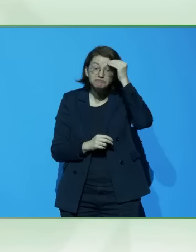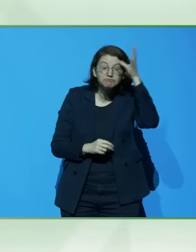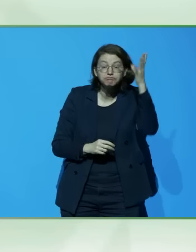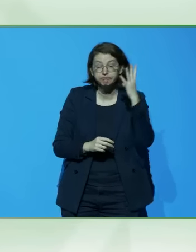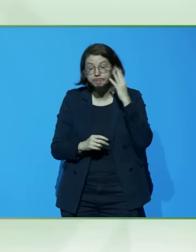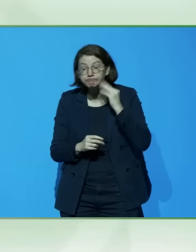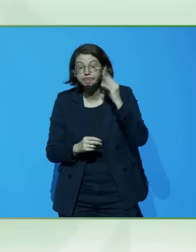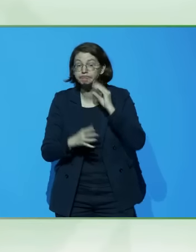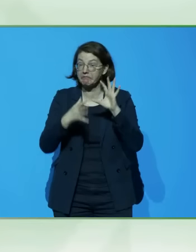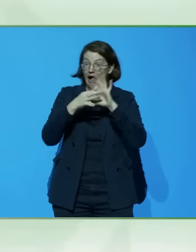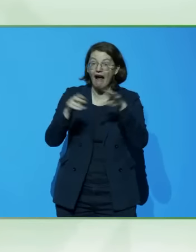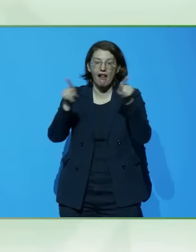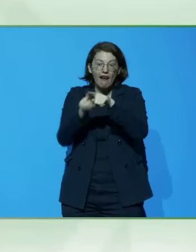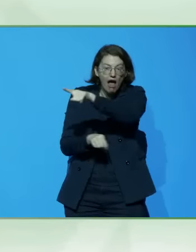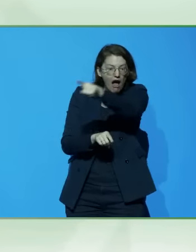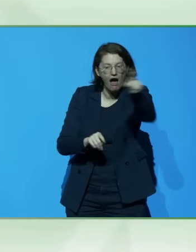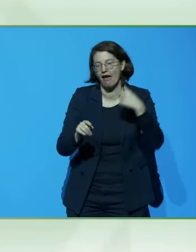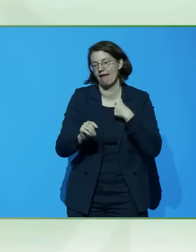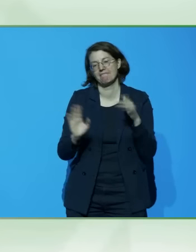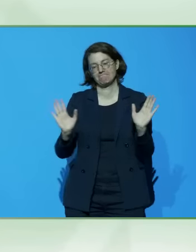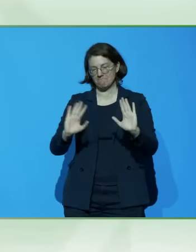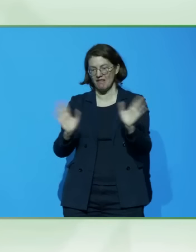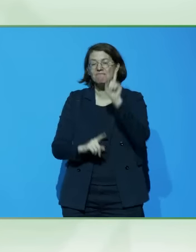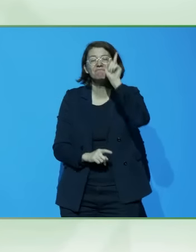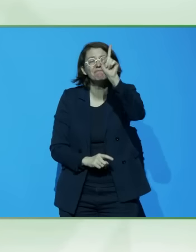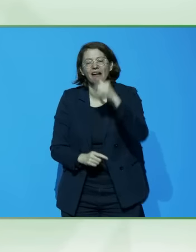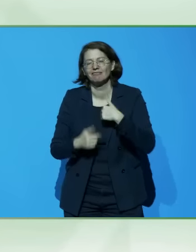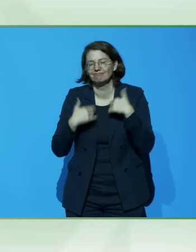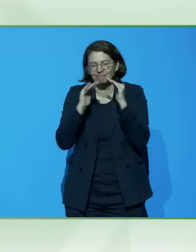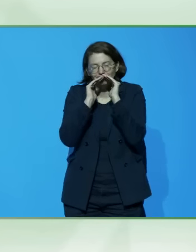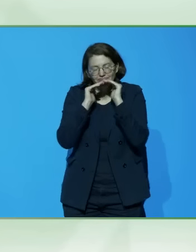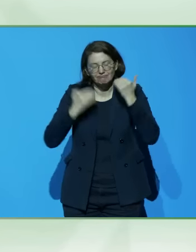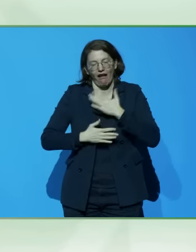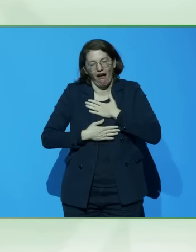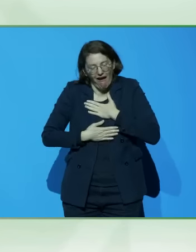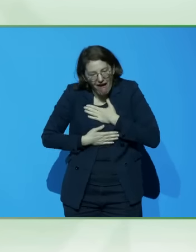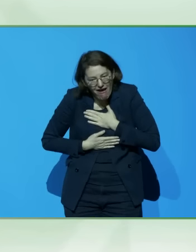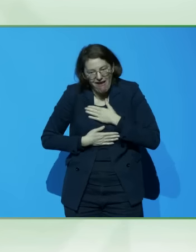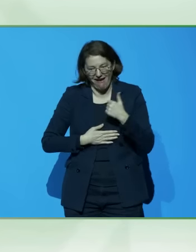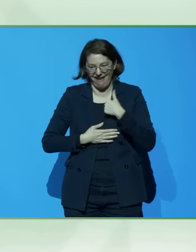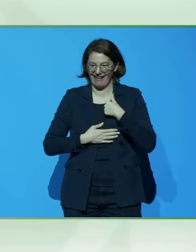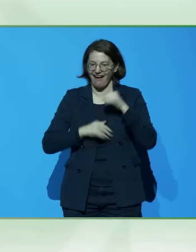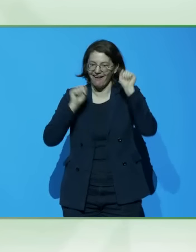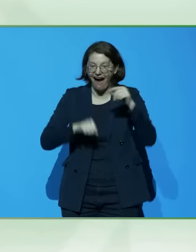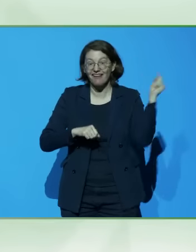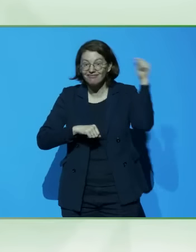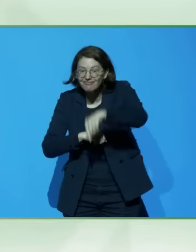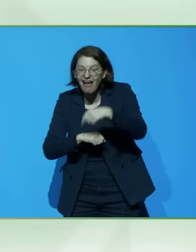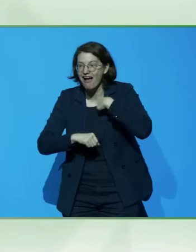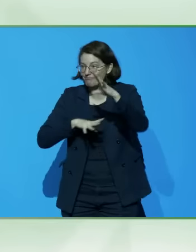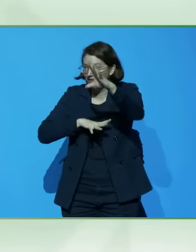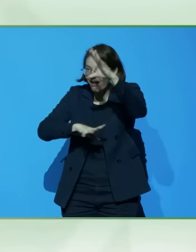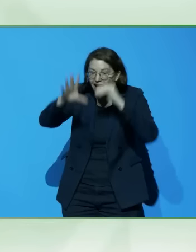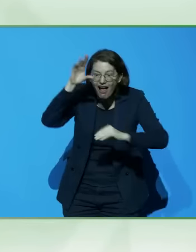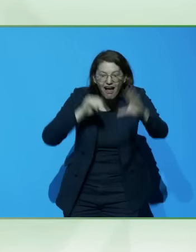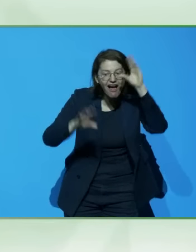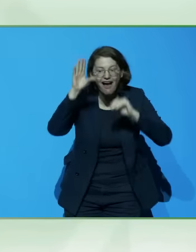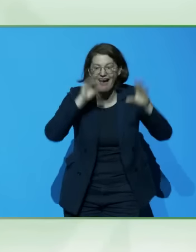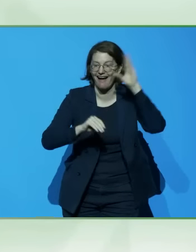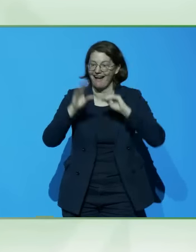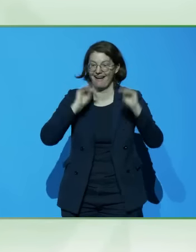opportunity to learn about it a lot more, and hopefully my generation can